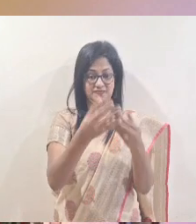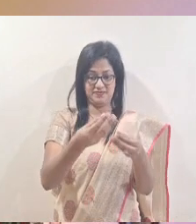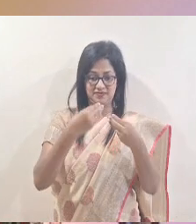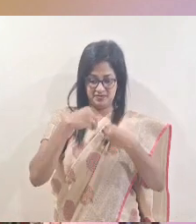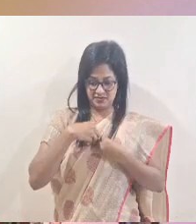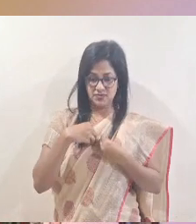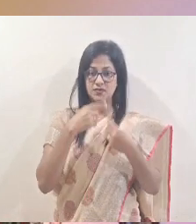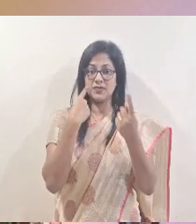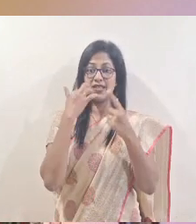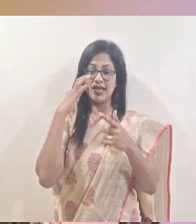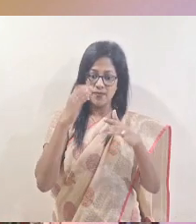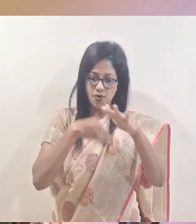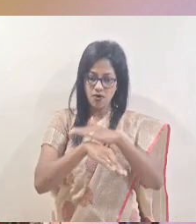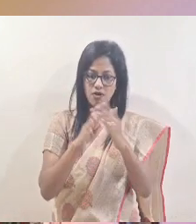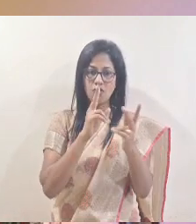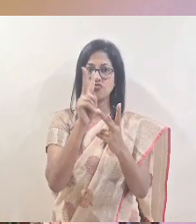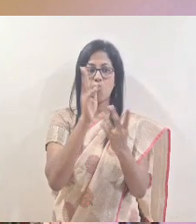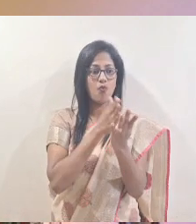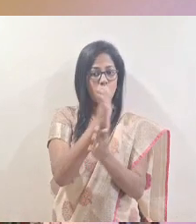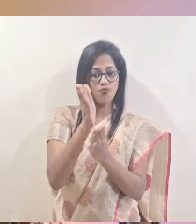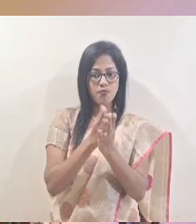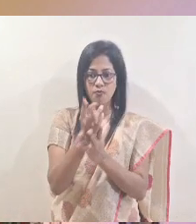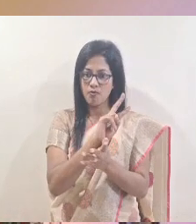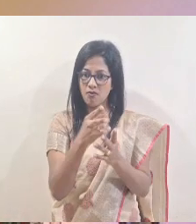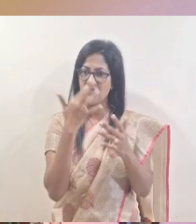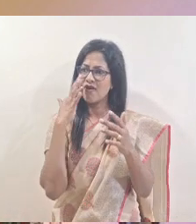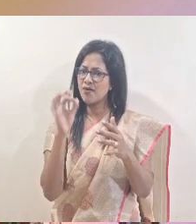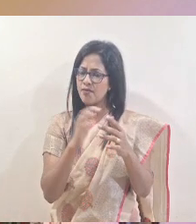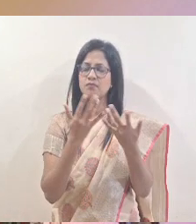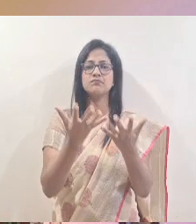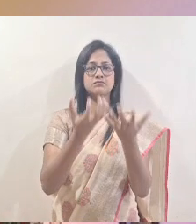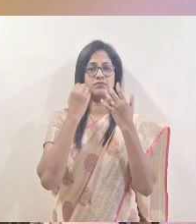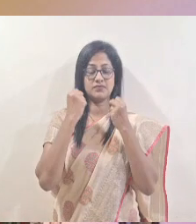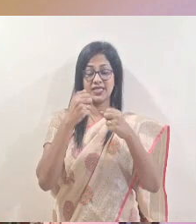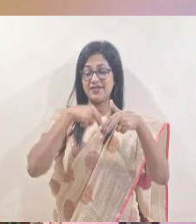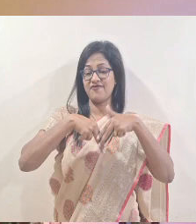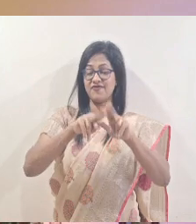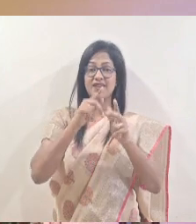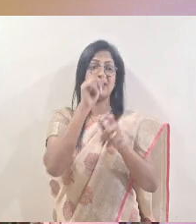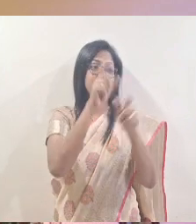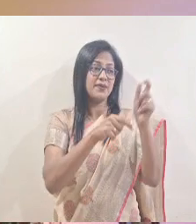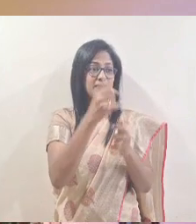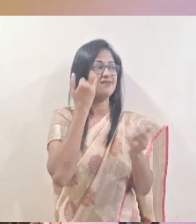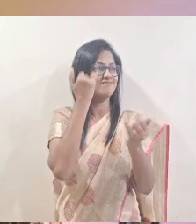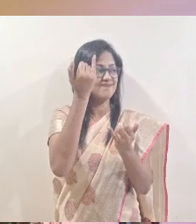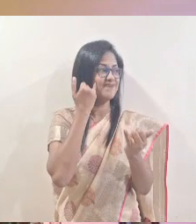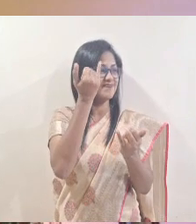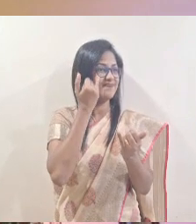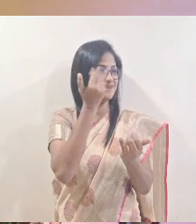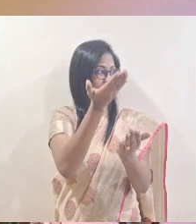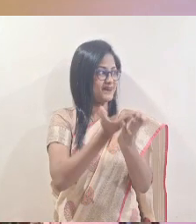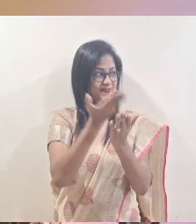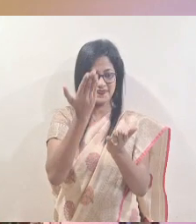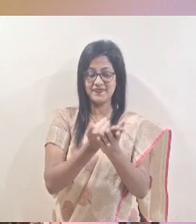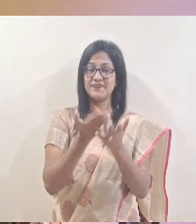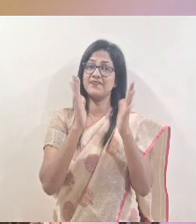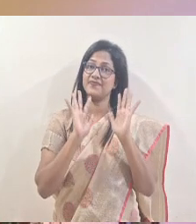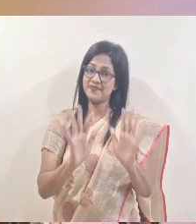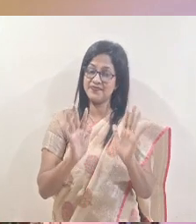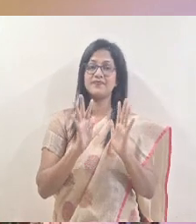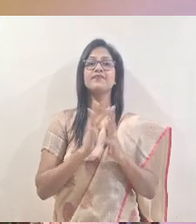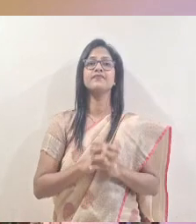to cross-validate the findings between the 2 methods. And as a final part, the paper will discuss some recommendations.